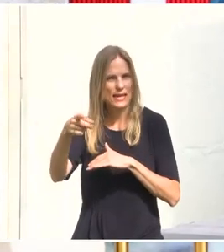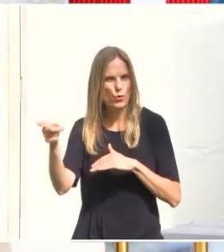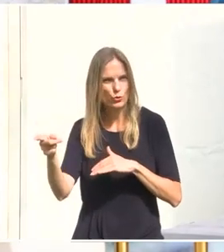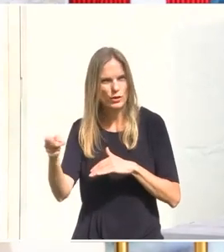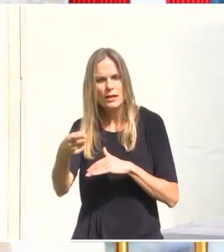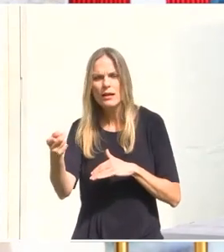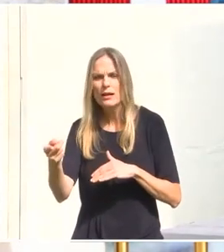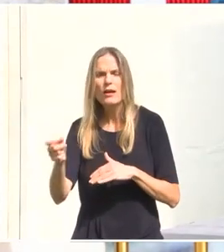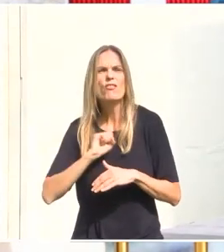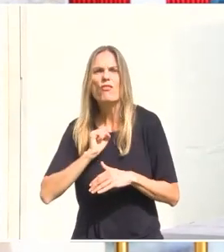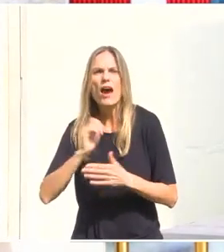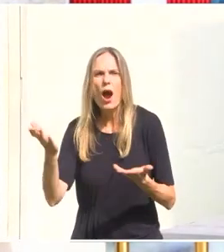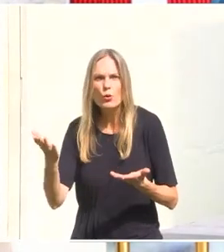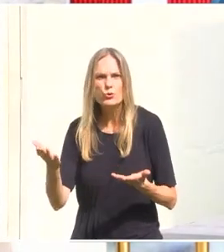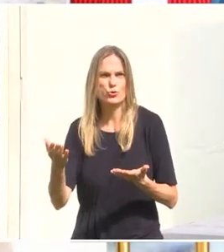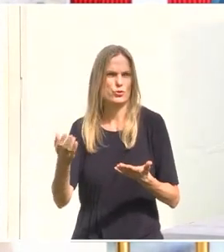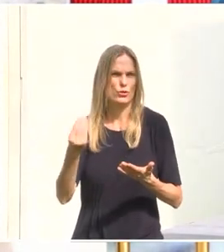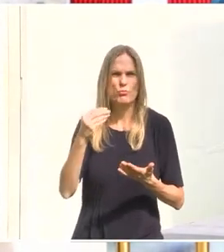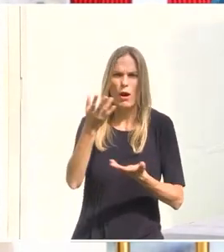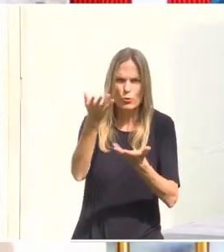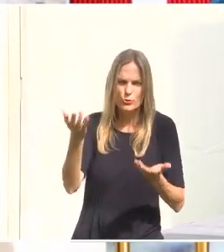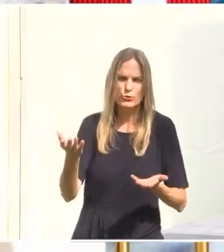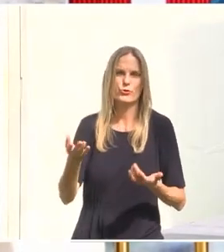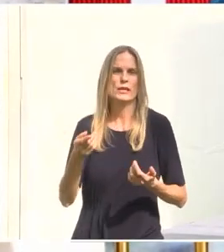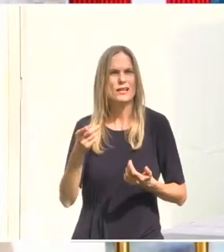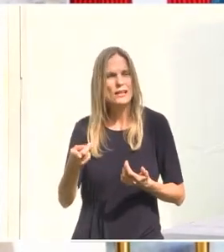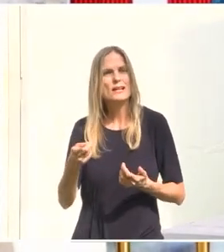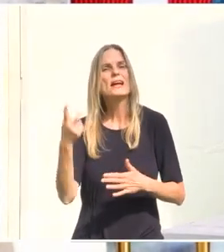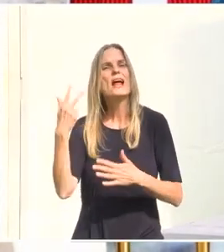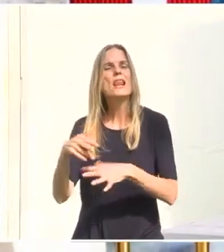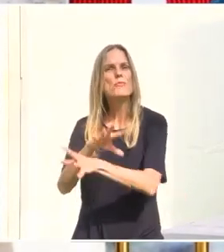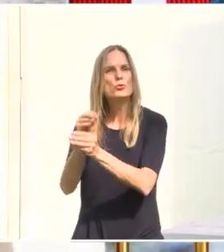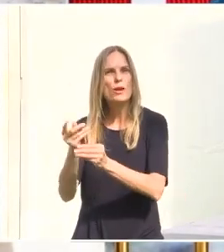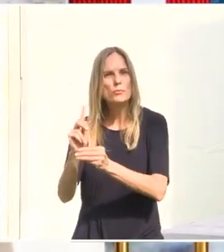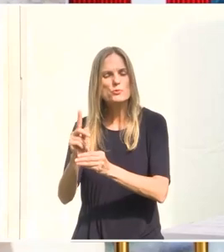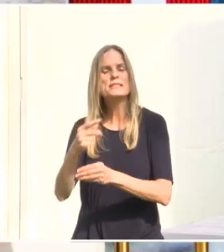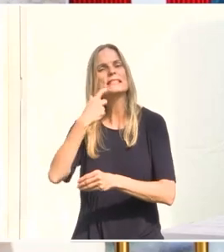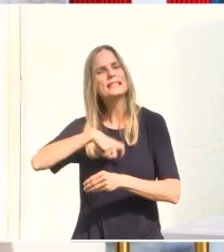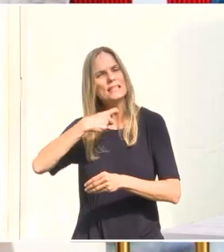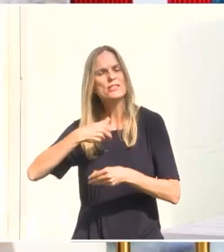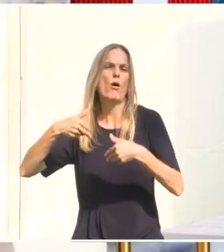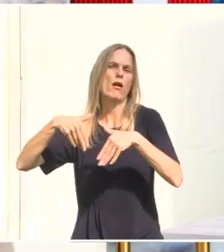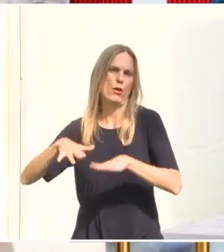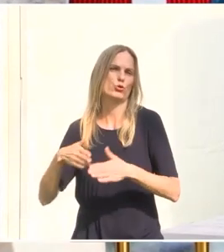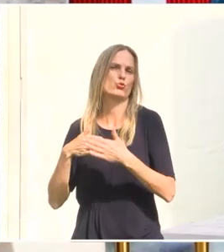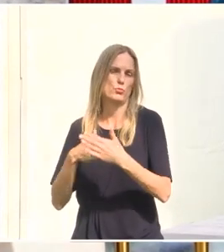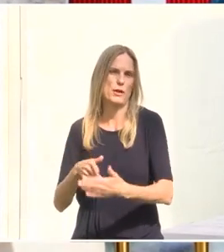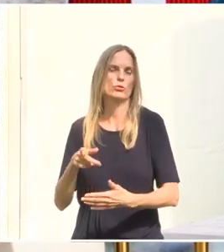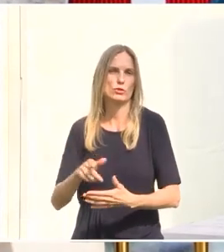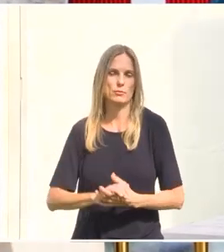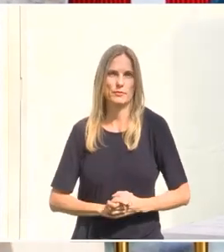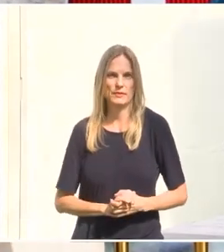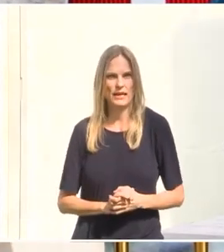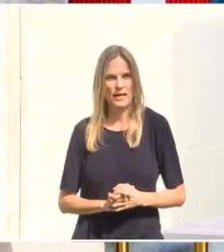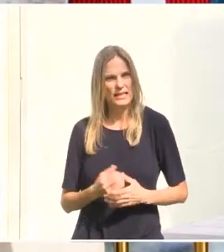need to be? What is more equitable? At the end of the day, these are going to be individual decisions. And I mean, the challenging bit